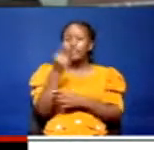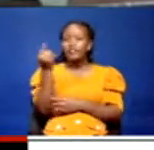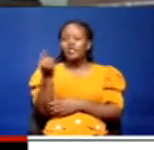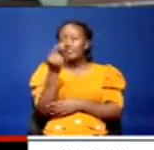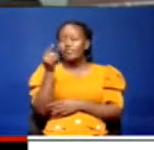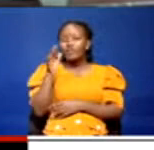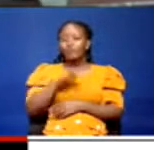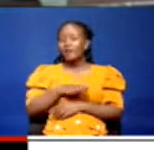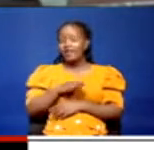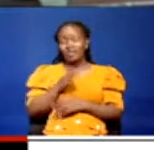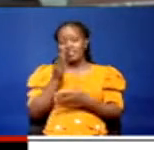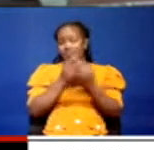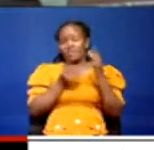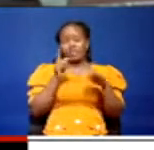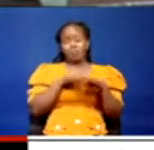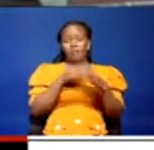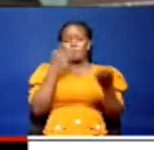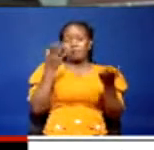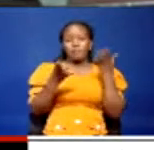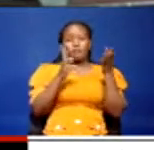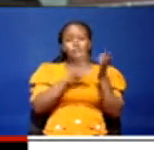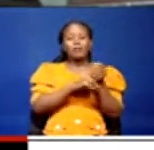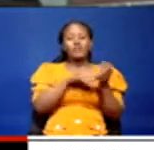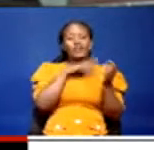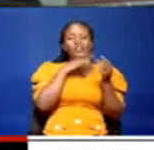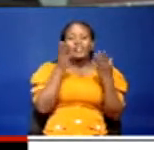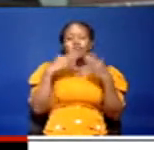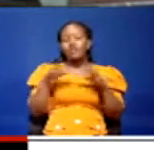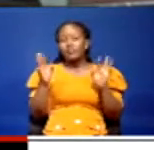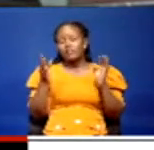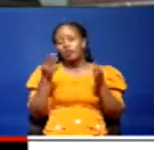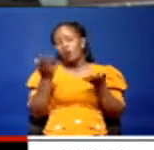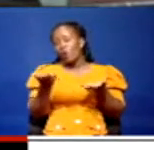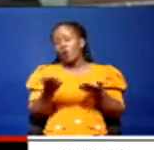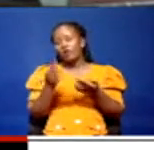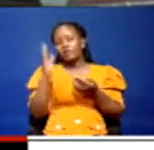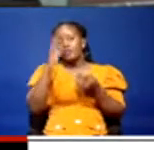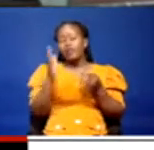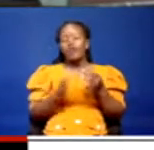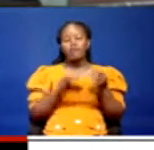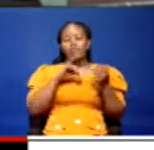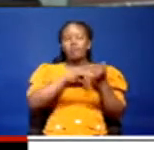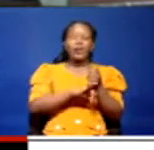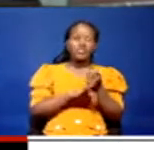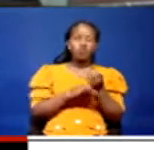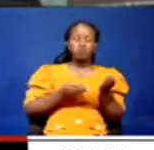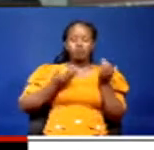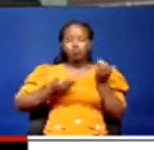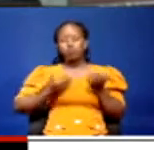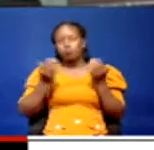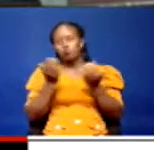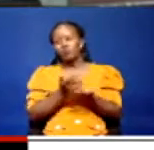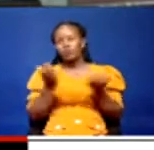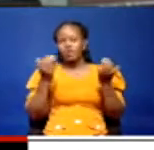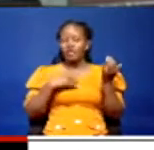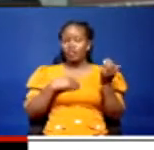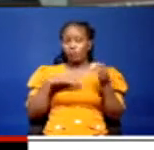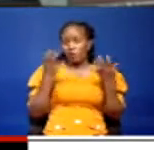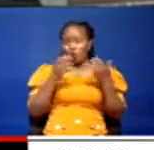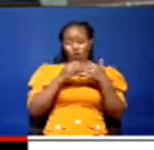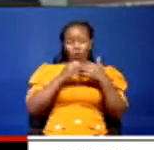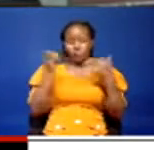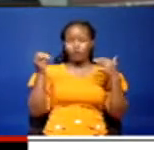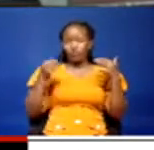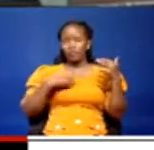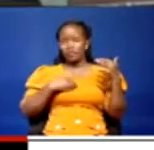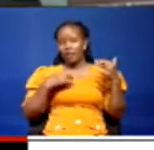A partner may just die, or you never got married, you have children. It's a family with the women who have also been divorced, and they have families to take care of.